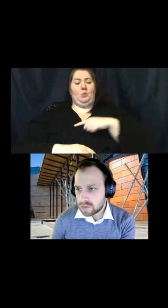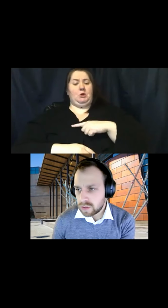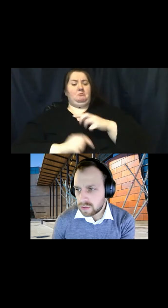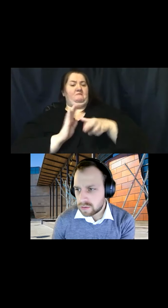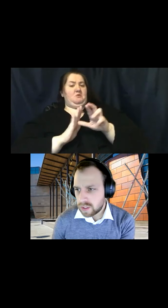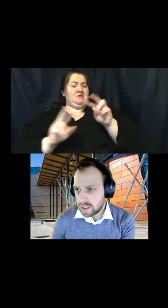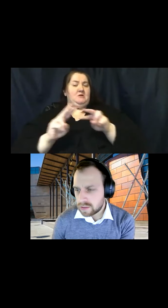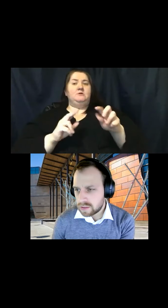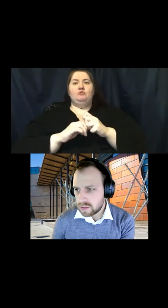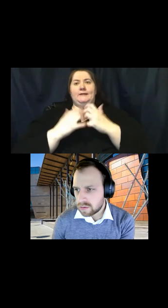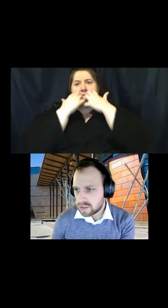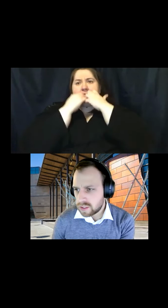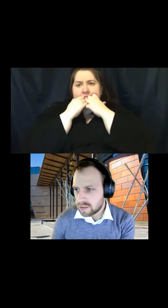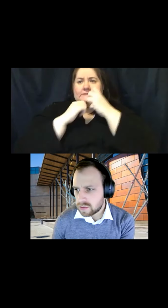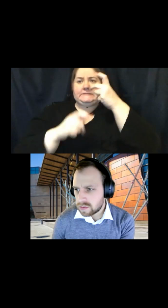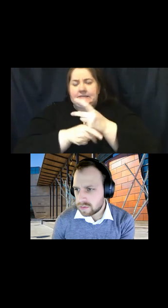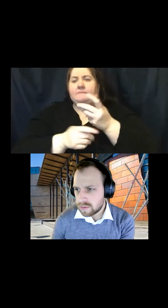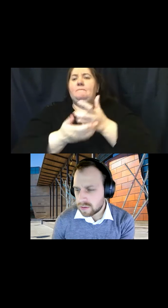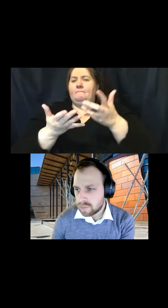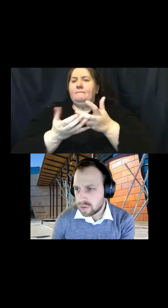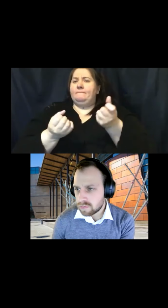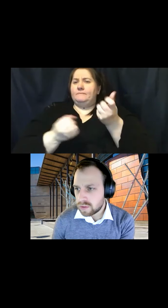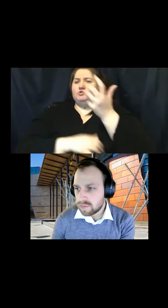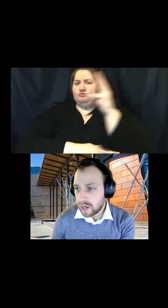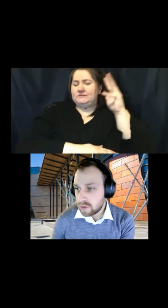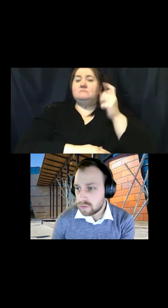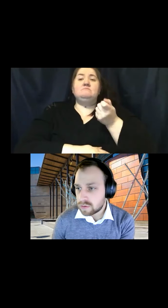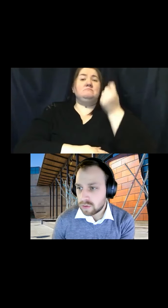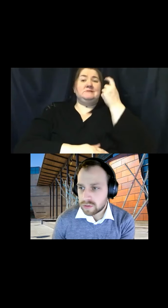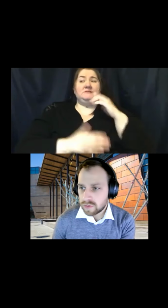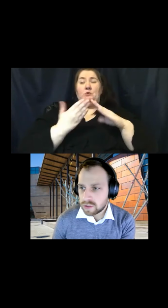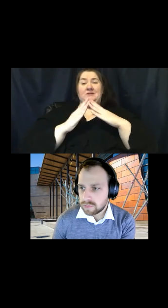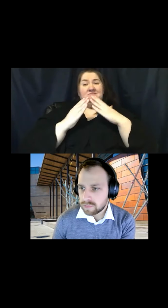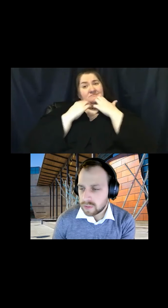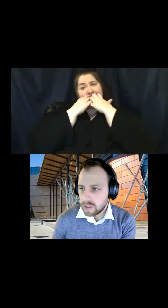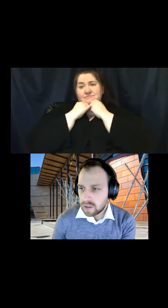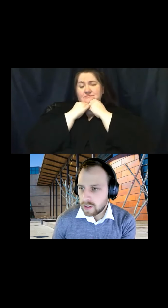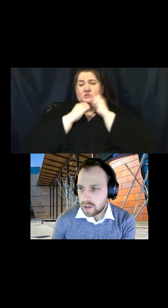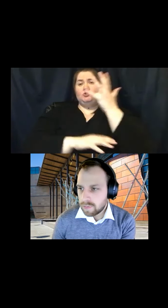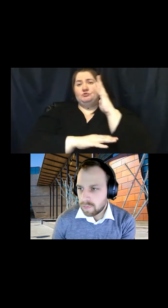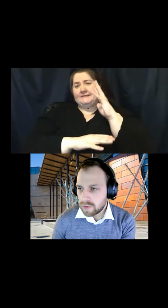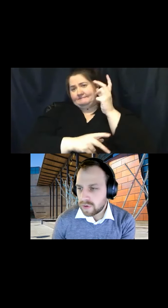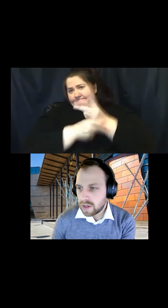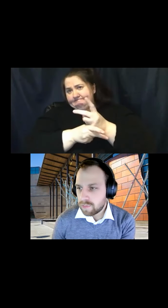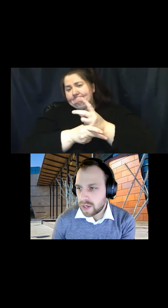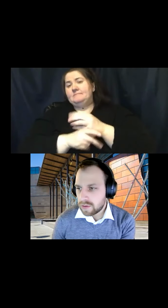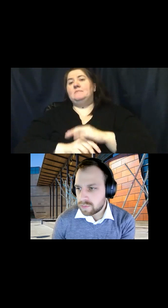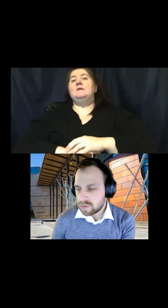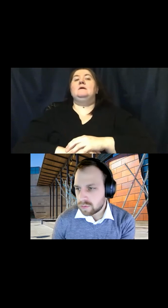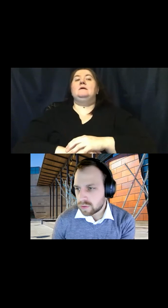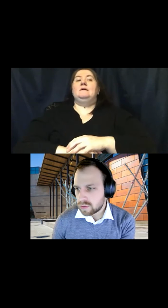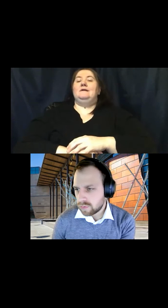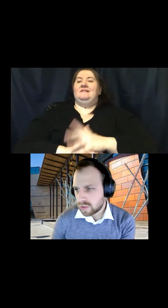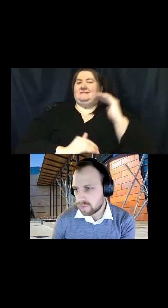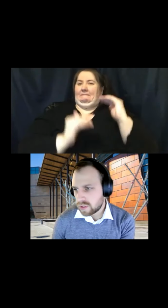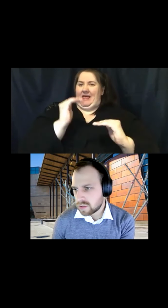as many trees as the city understands the community really values tree preservation, but finding that balance